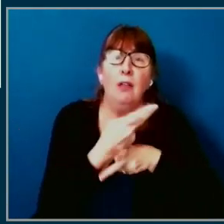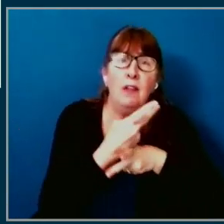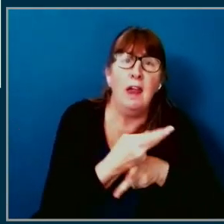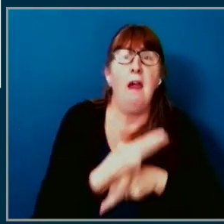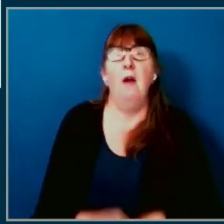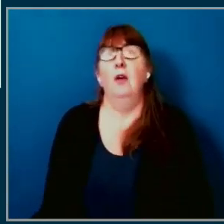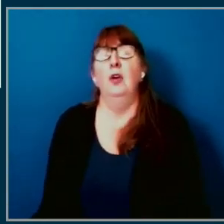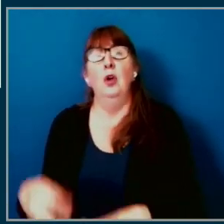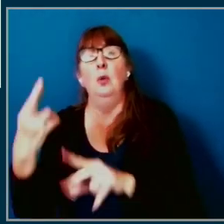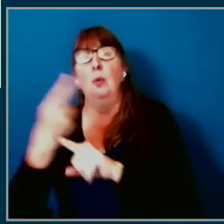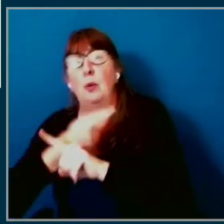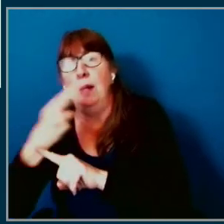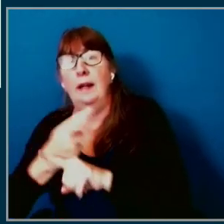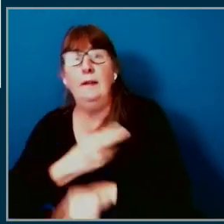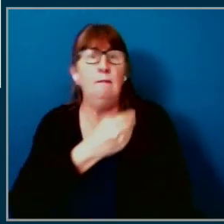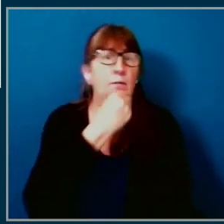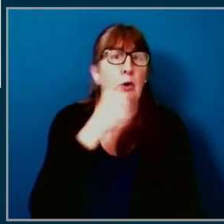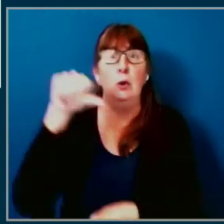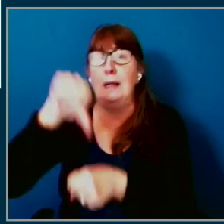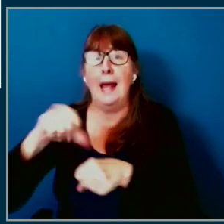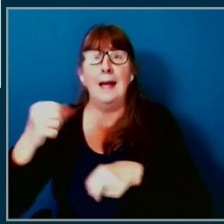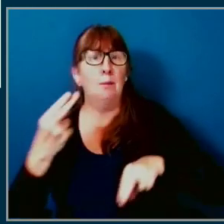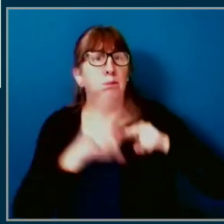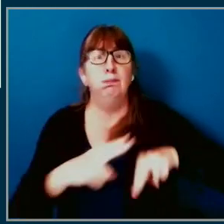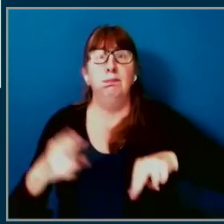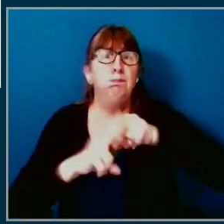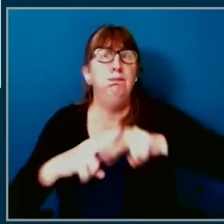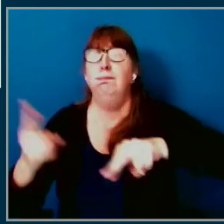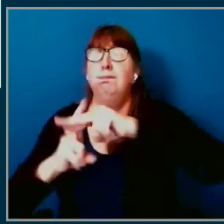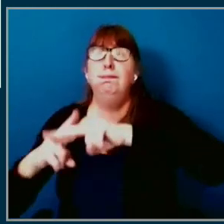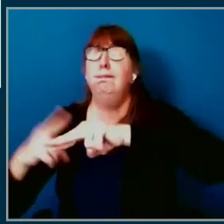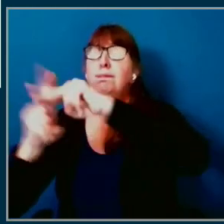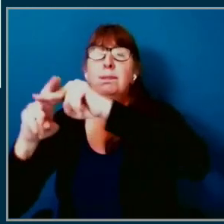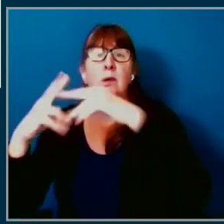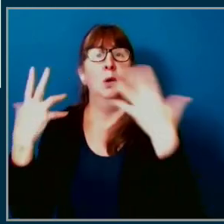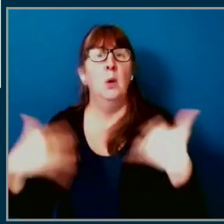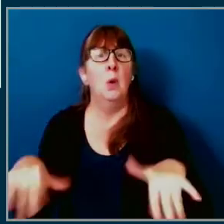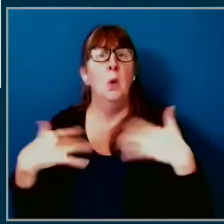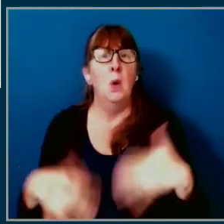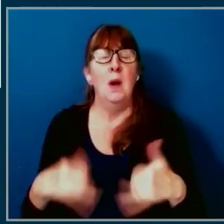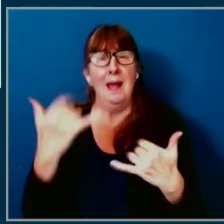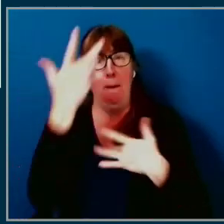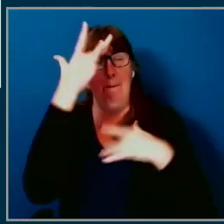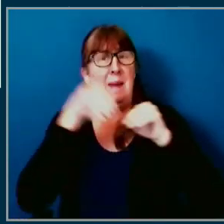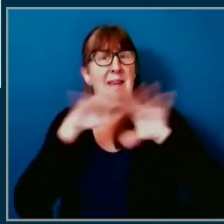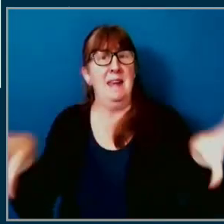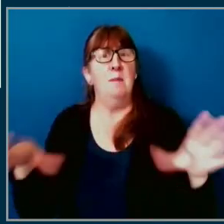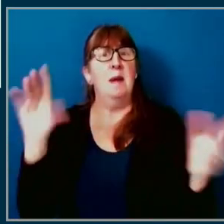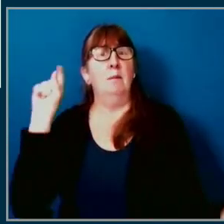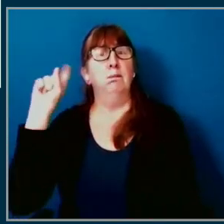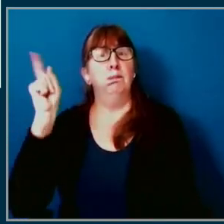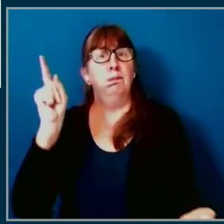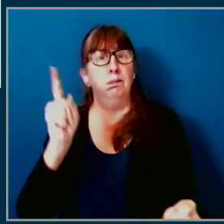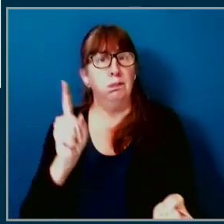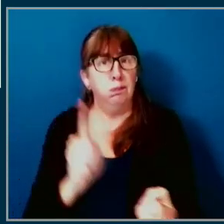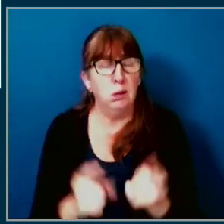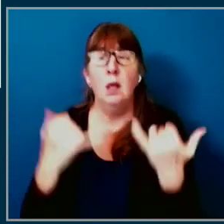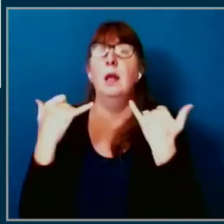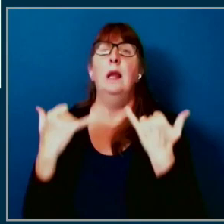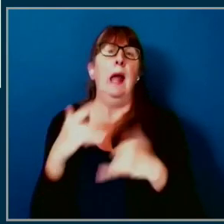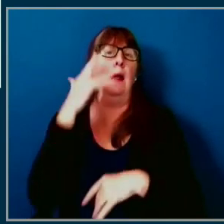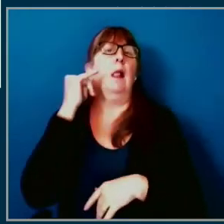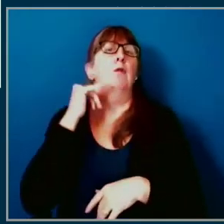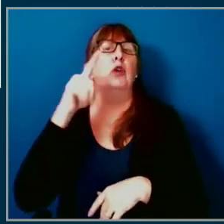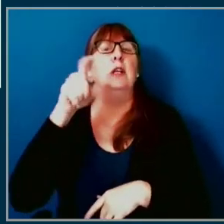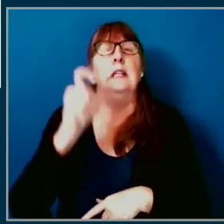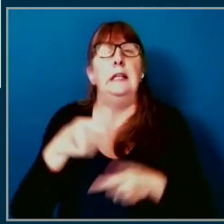to gas, it's all going up. As we come out of this pandemic, California needs a controller who will prioritize